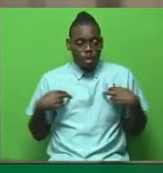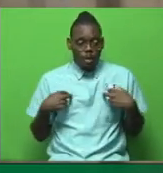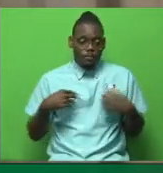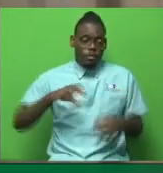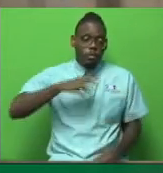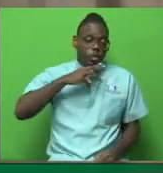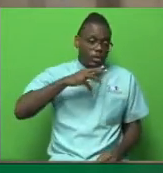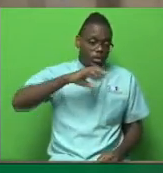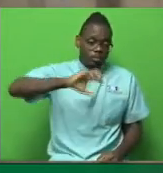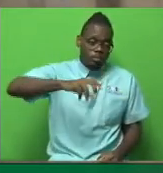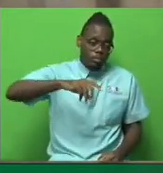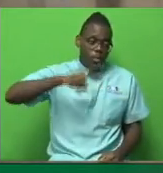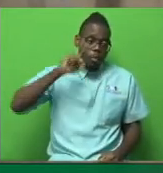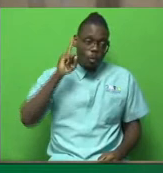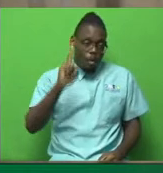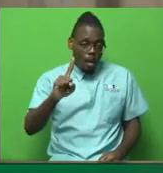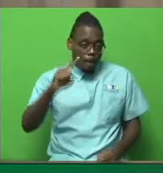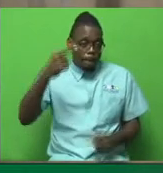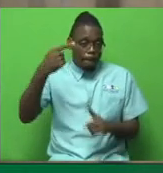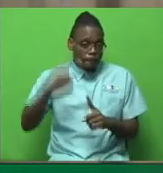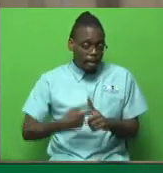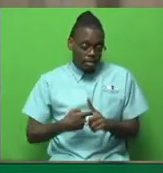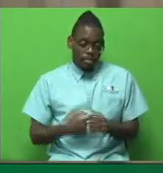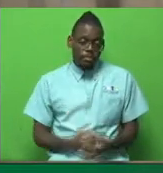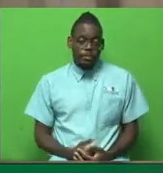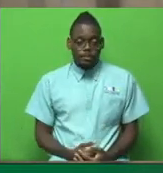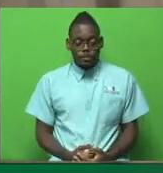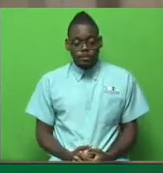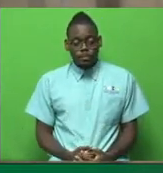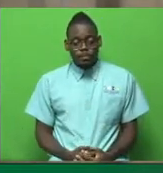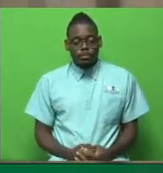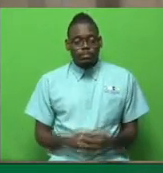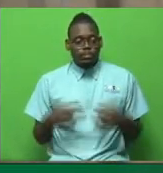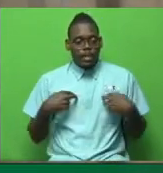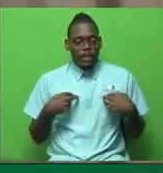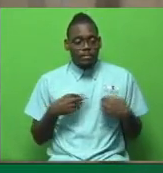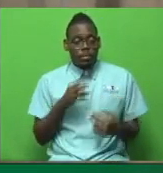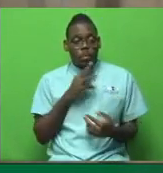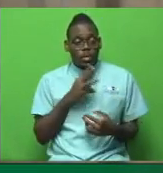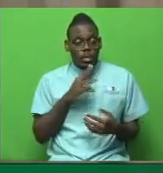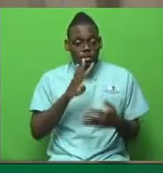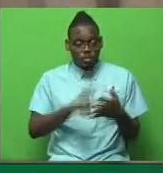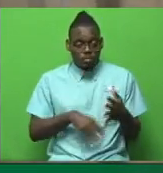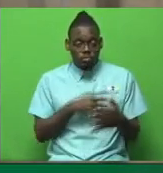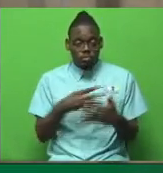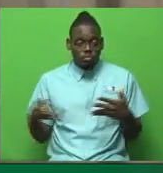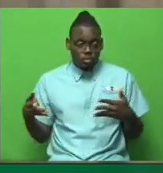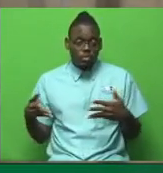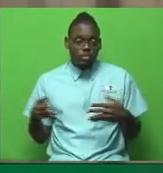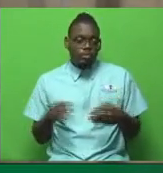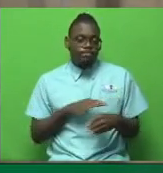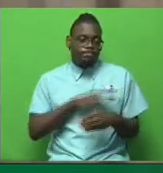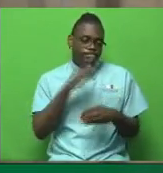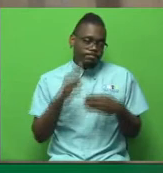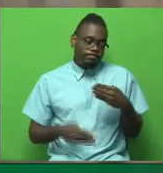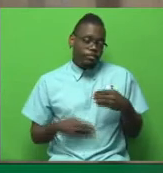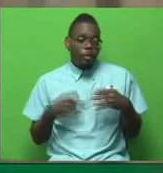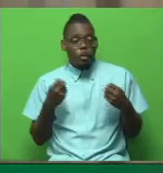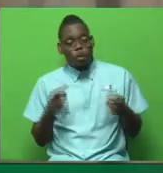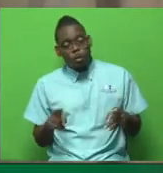month that they could be on water schedules where they are told they will get water on weekends or at least on Sunday